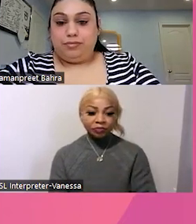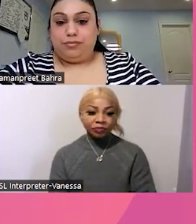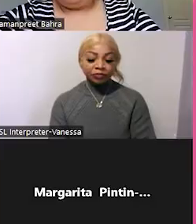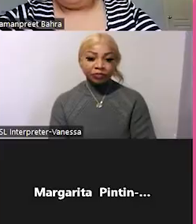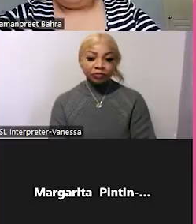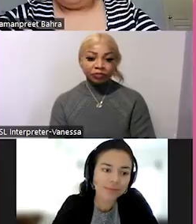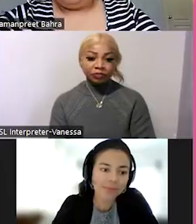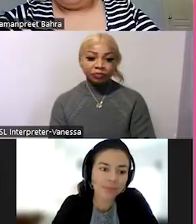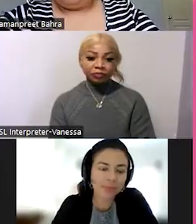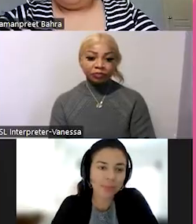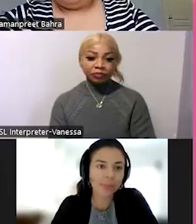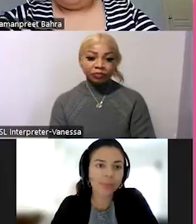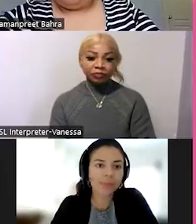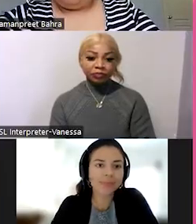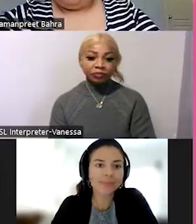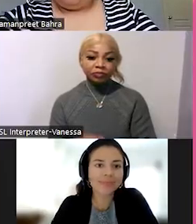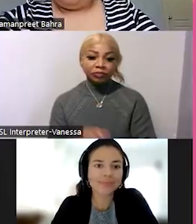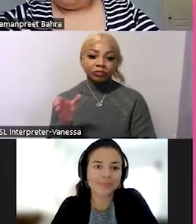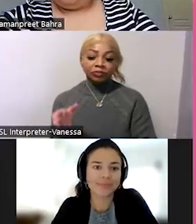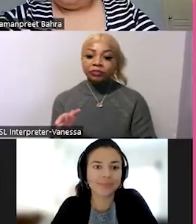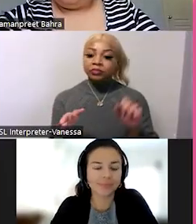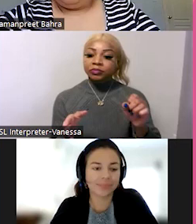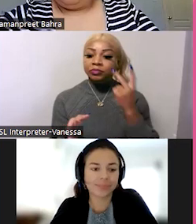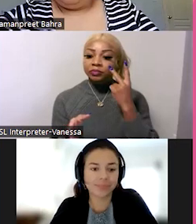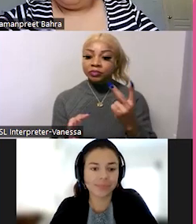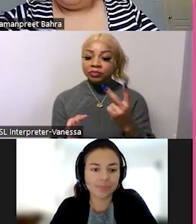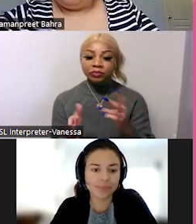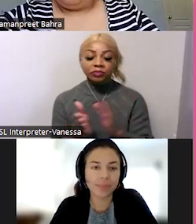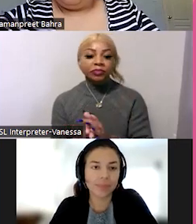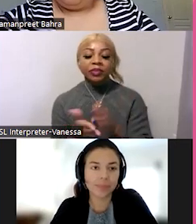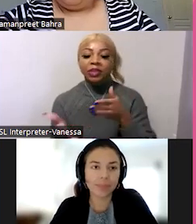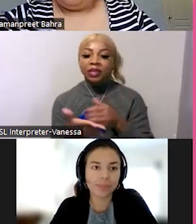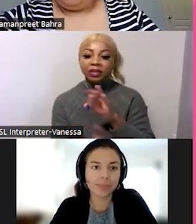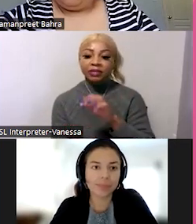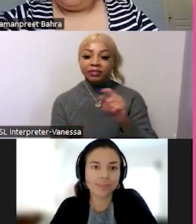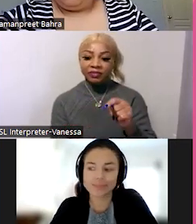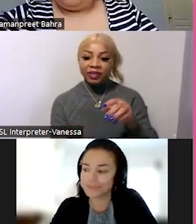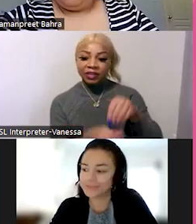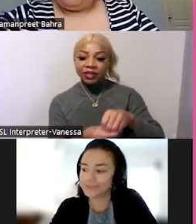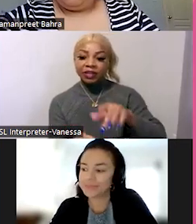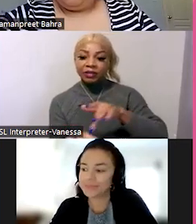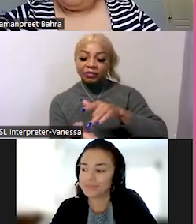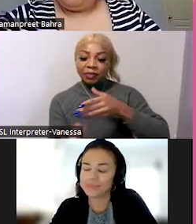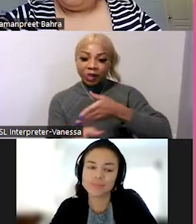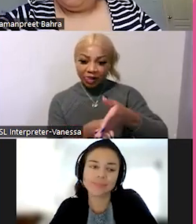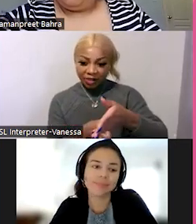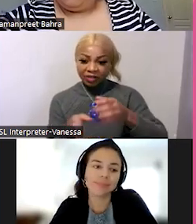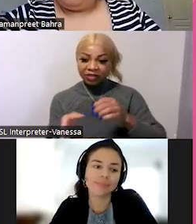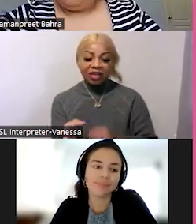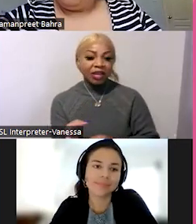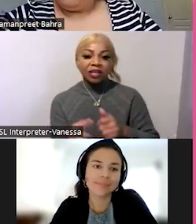Zooming out of Sally's individual experience, we can see how anti-fat bias in healthcare often results in the neglect of fat patients' real health